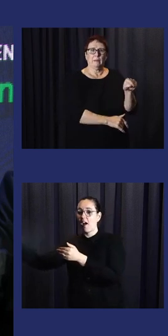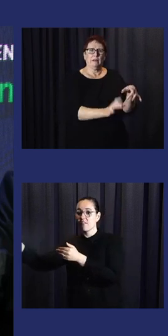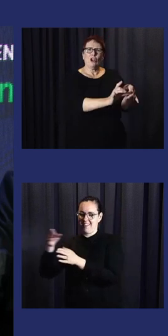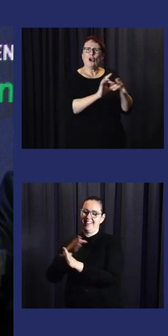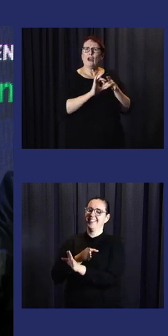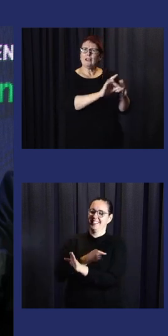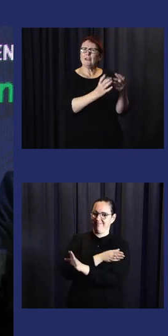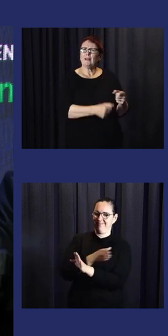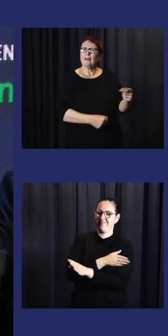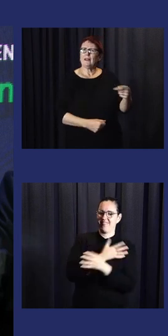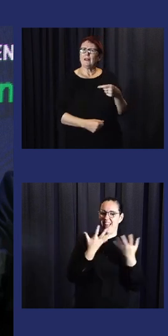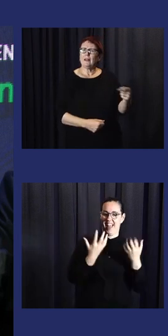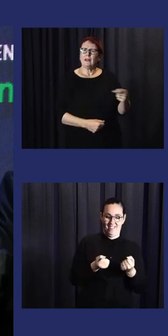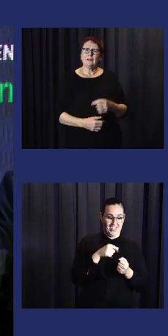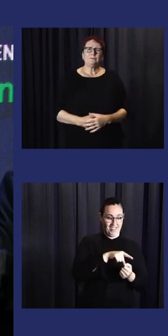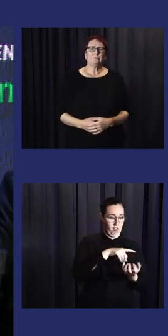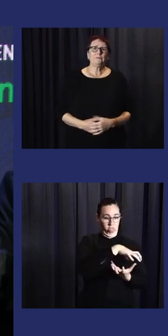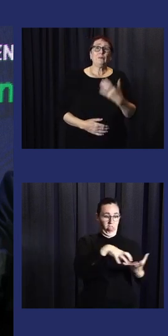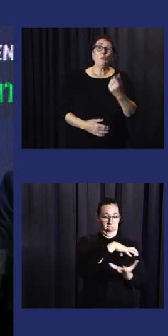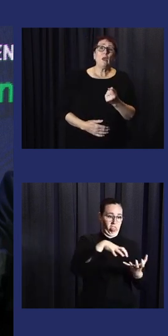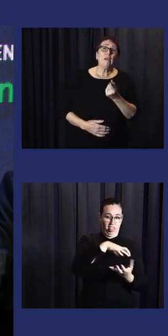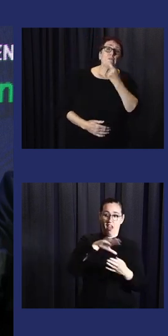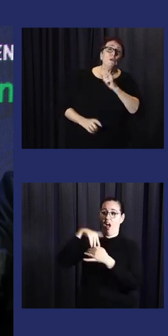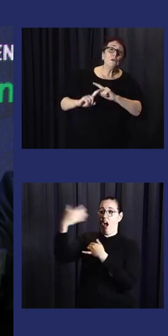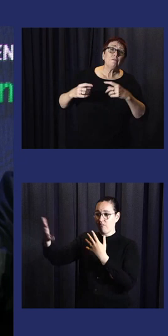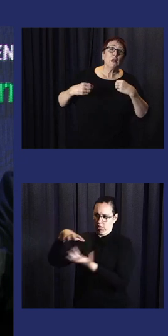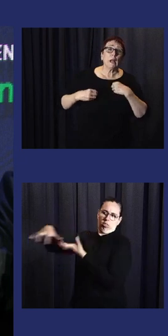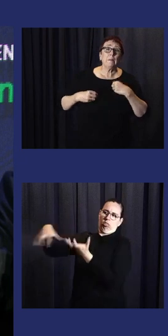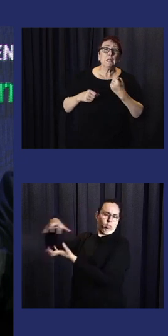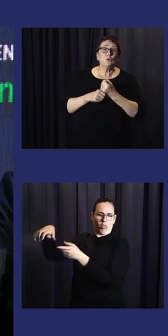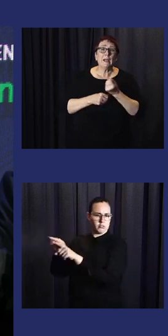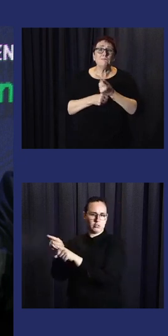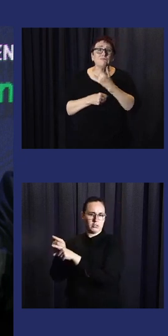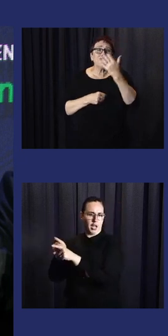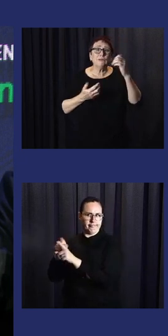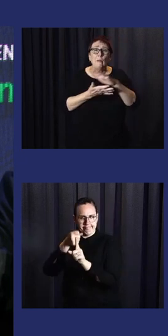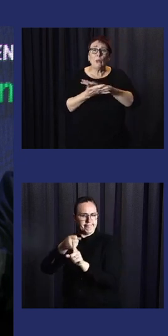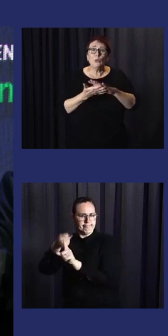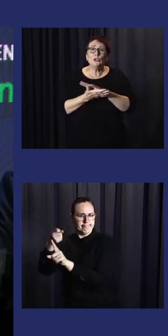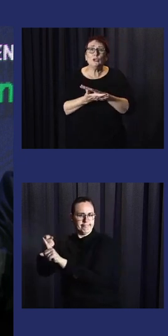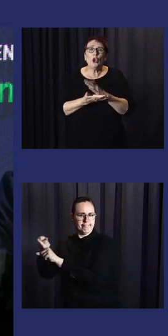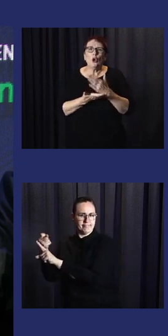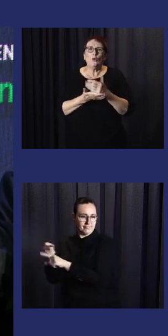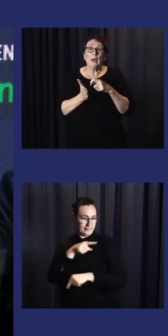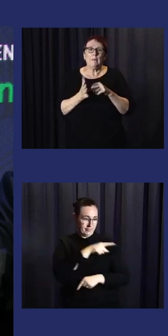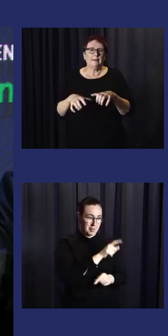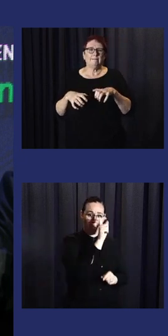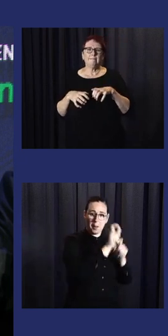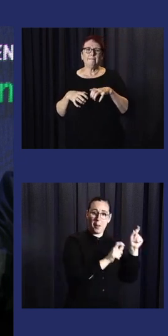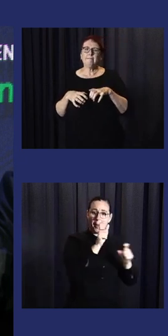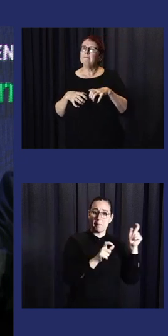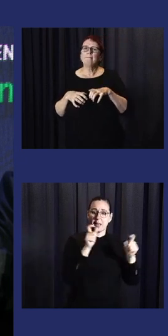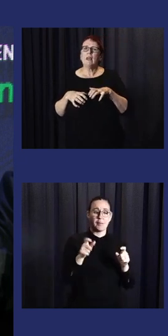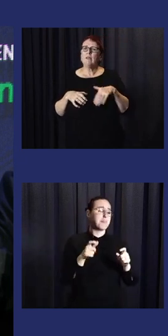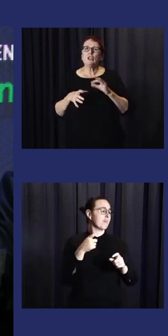of extractivist carbon emitters and polluters who really are not helping the money to flow. And we still need to be clearer